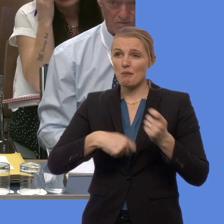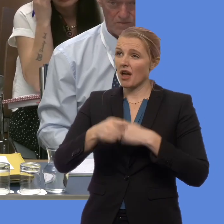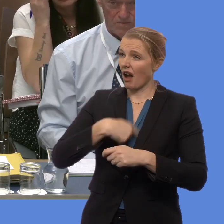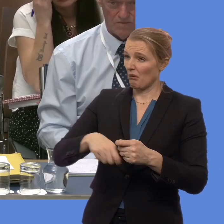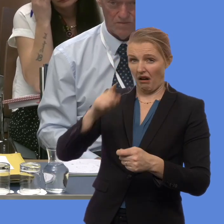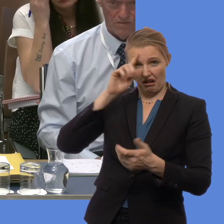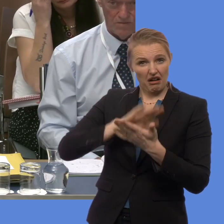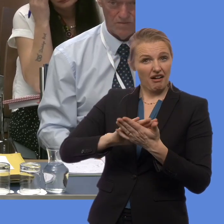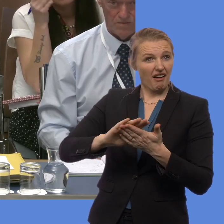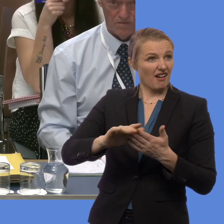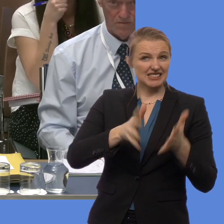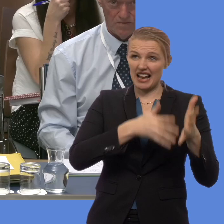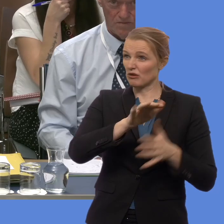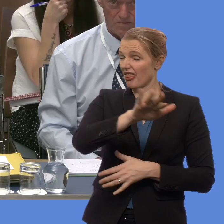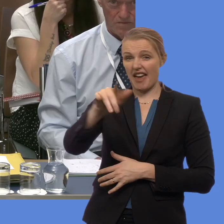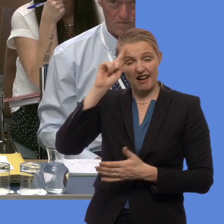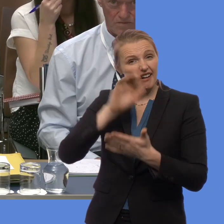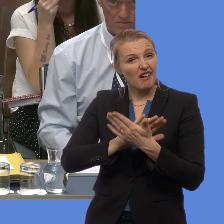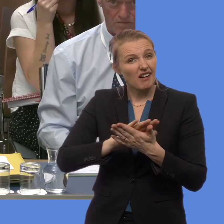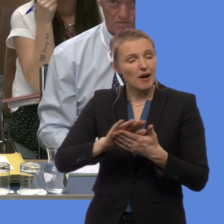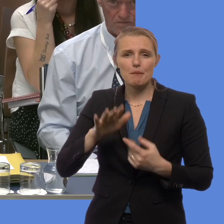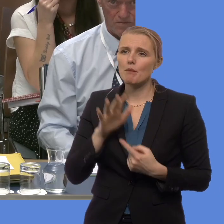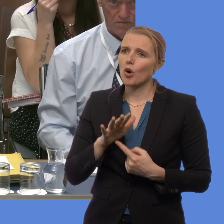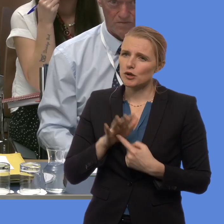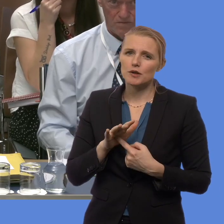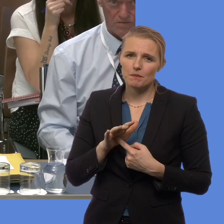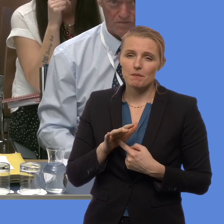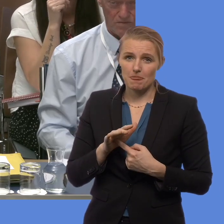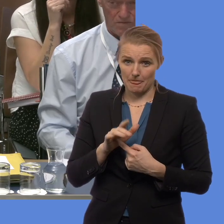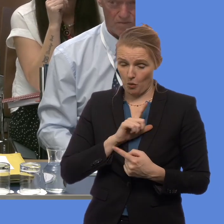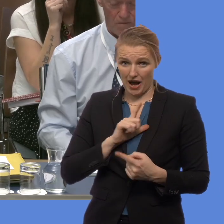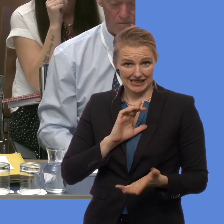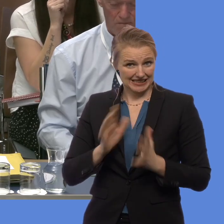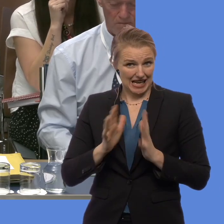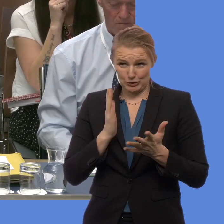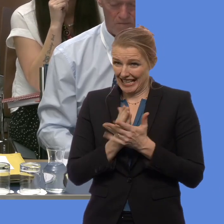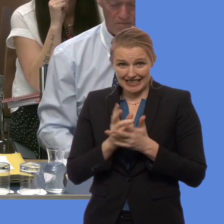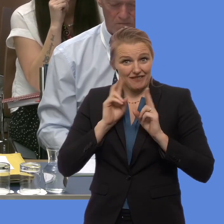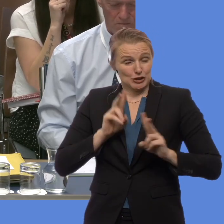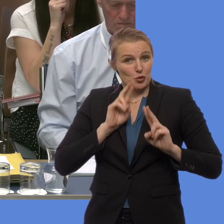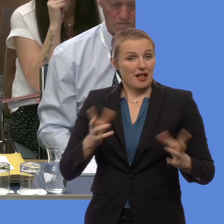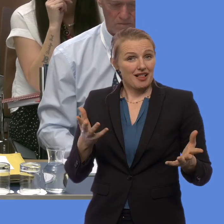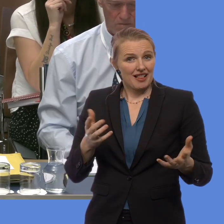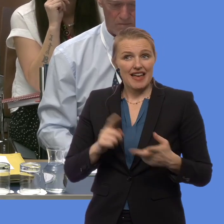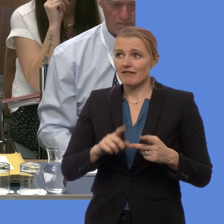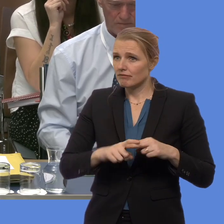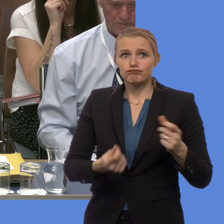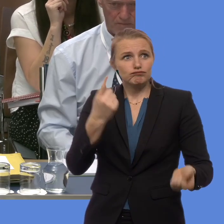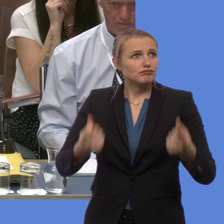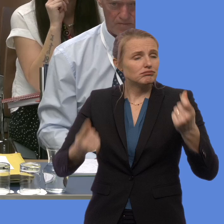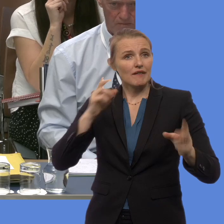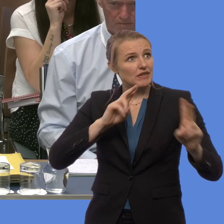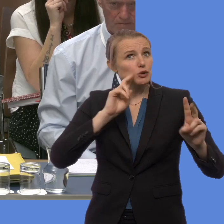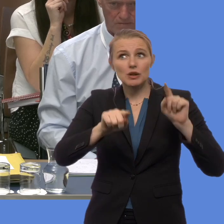sign language, it's particularly visible. It's not just on the walls, it's in front of you. If we normalise that, and if this bill can take a step on